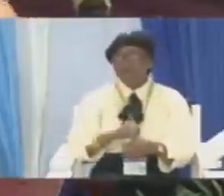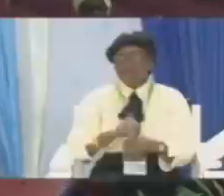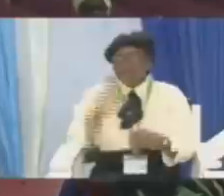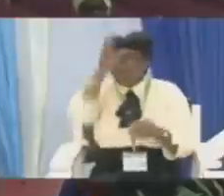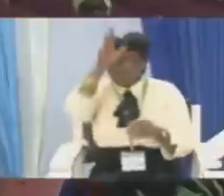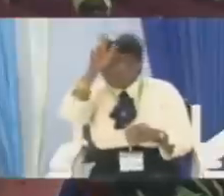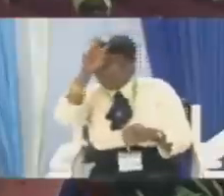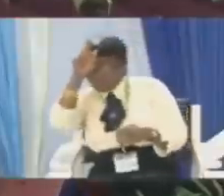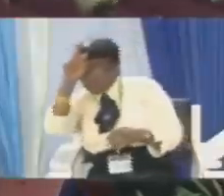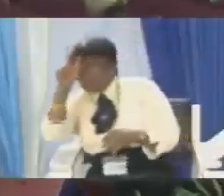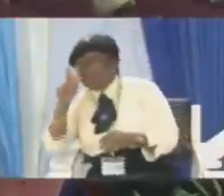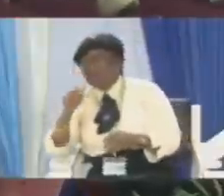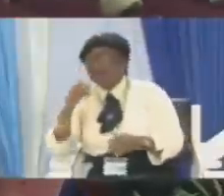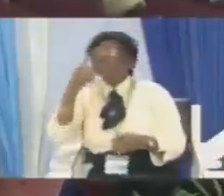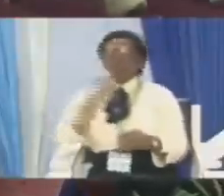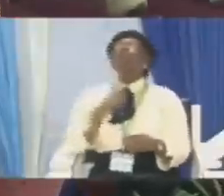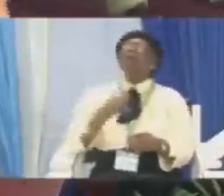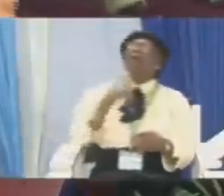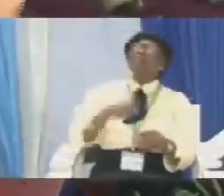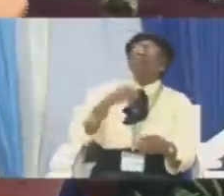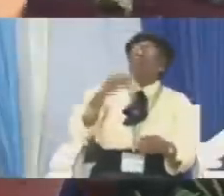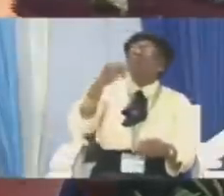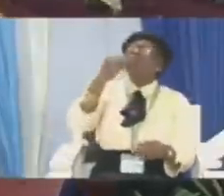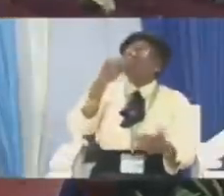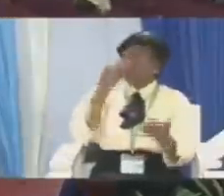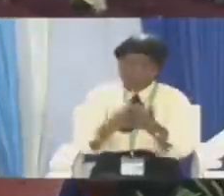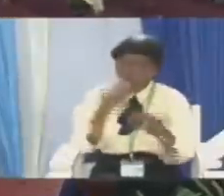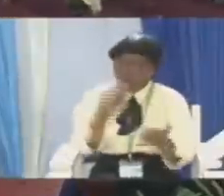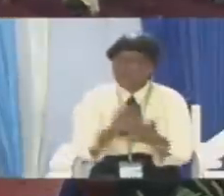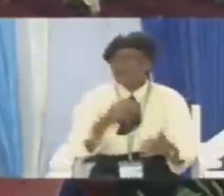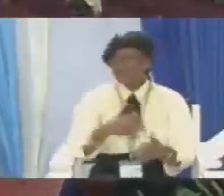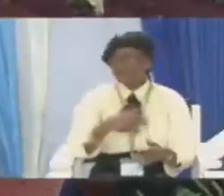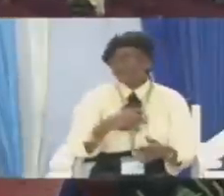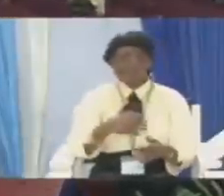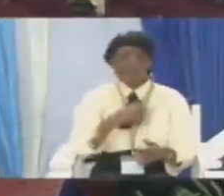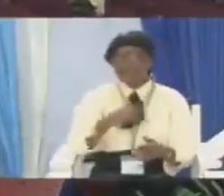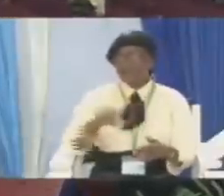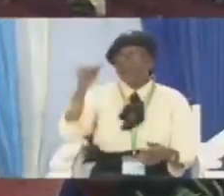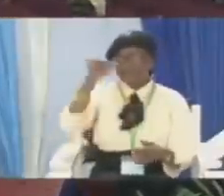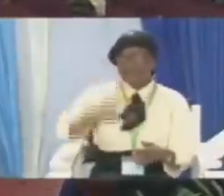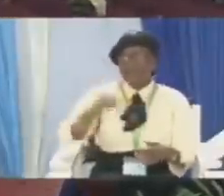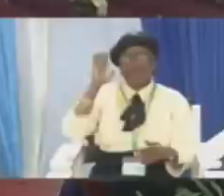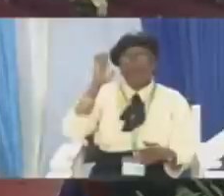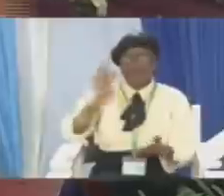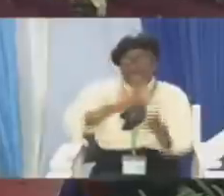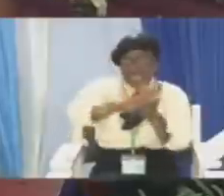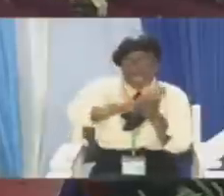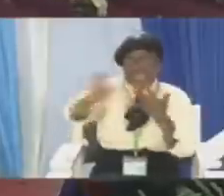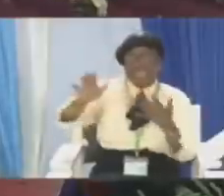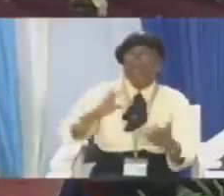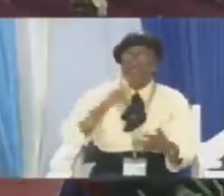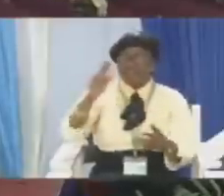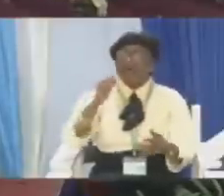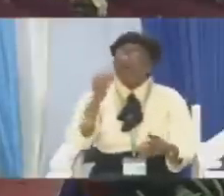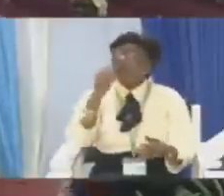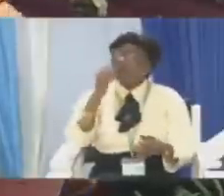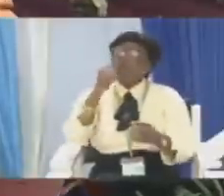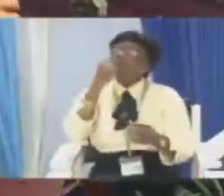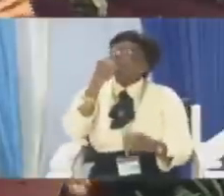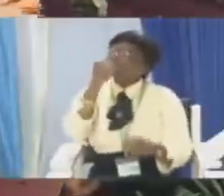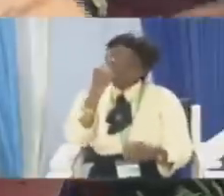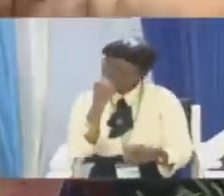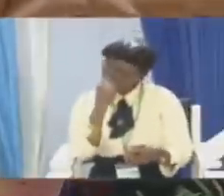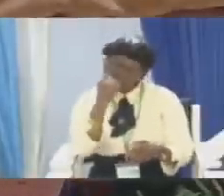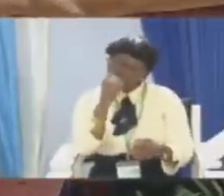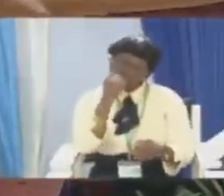Gorillas swallowing money. And they will clean their mouth, come to church. You think